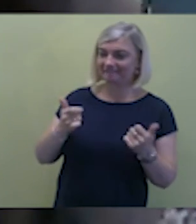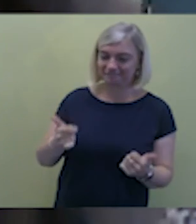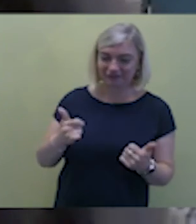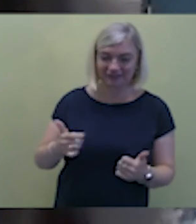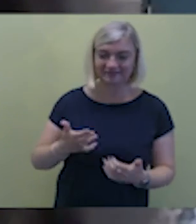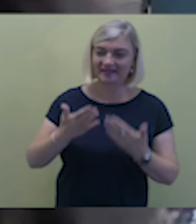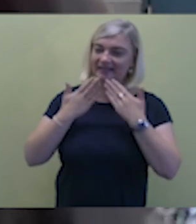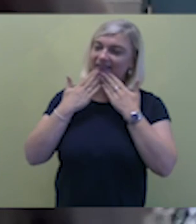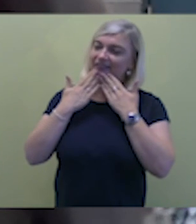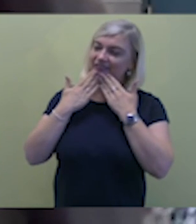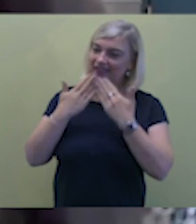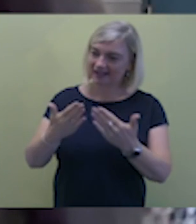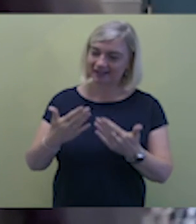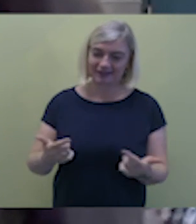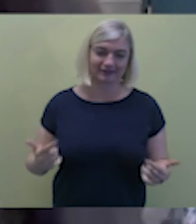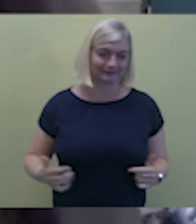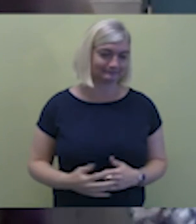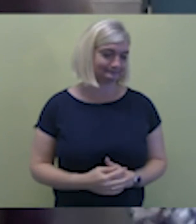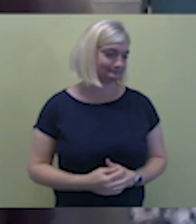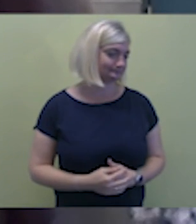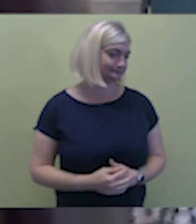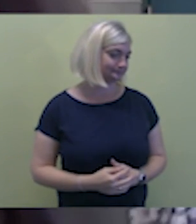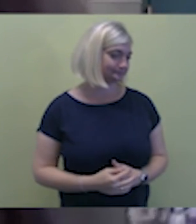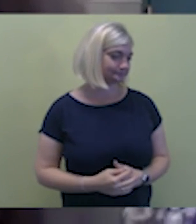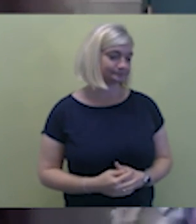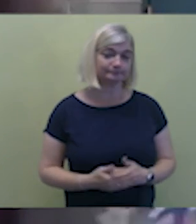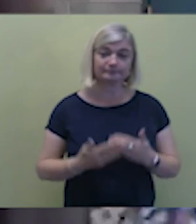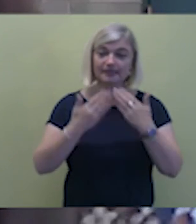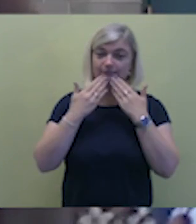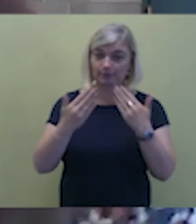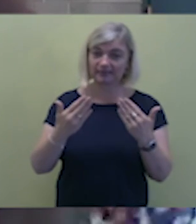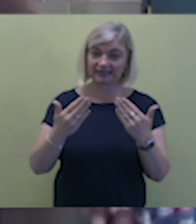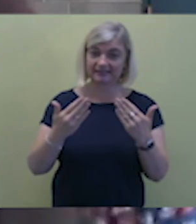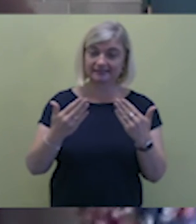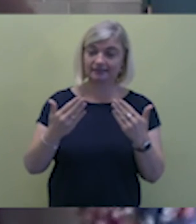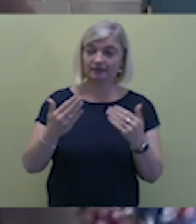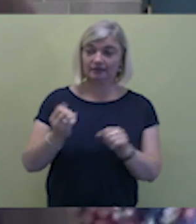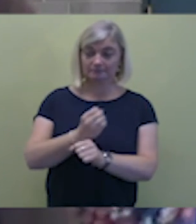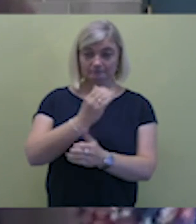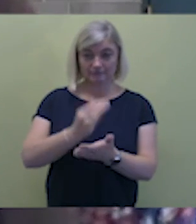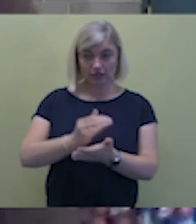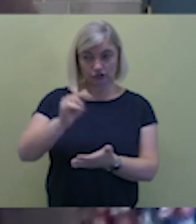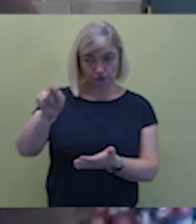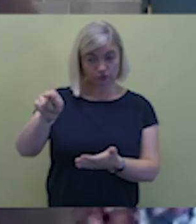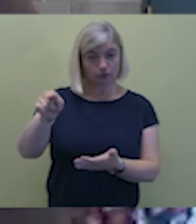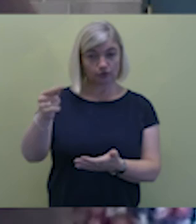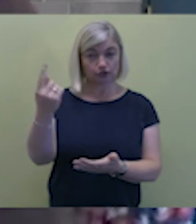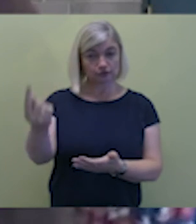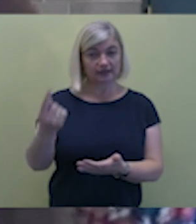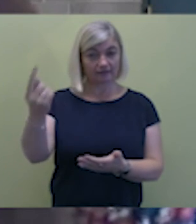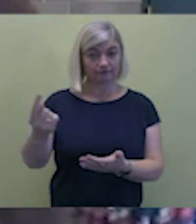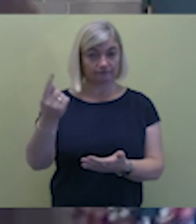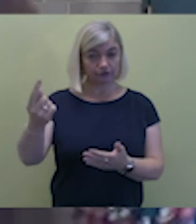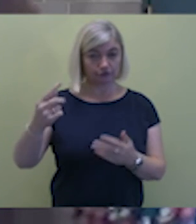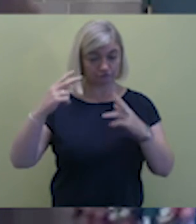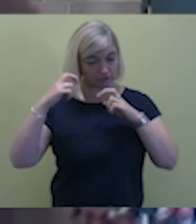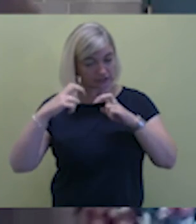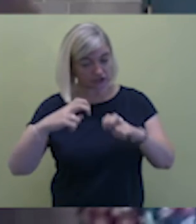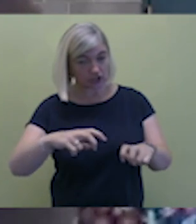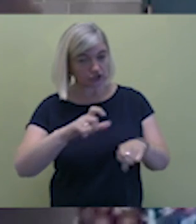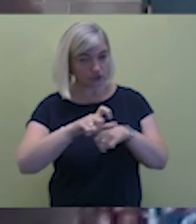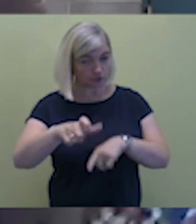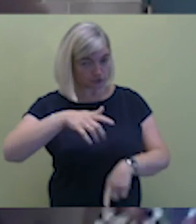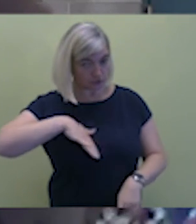great. But thank you very much. Okay, so please make sure that you've done plenty of research around the course that you wish